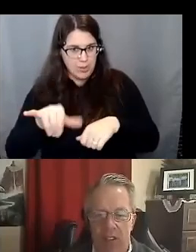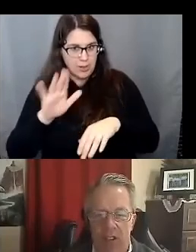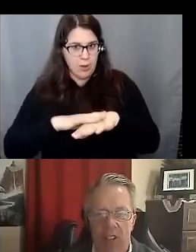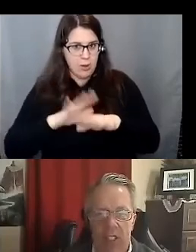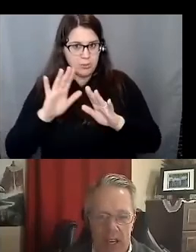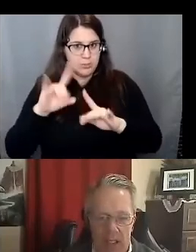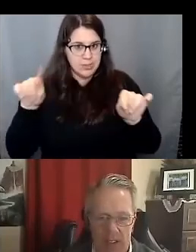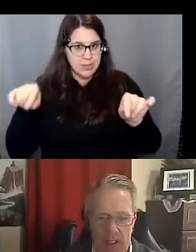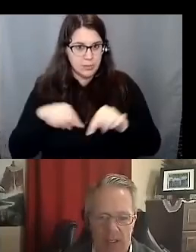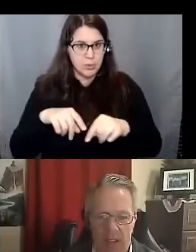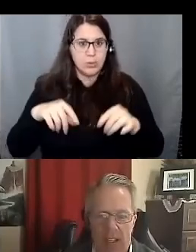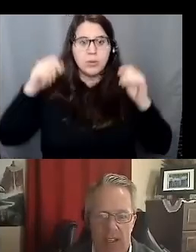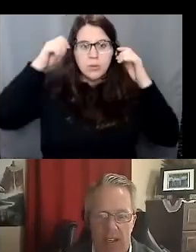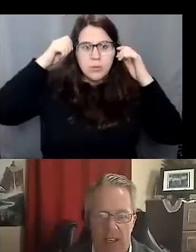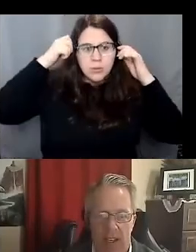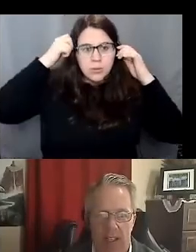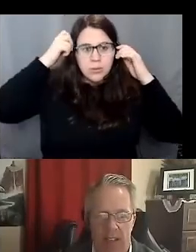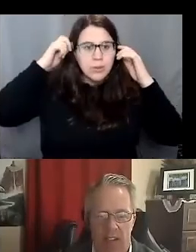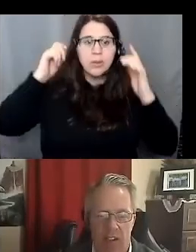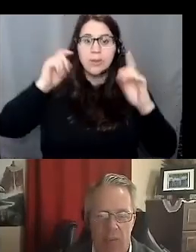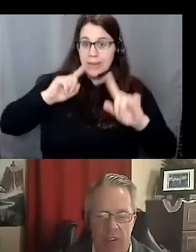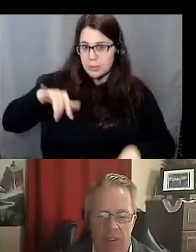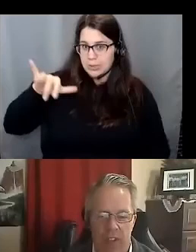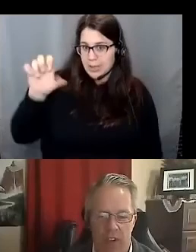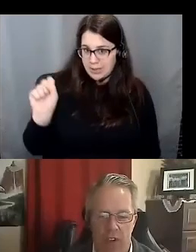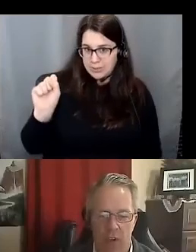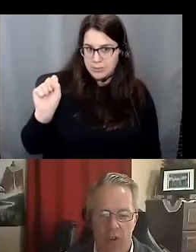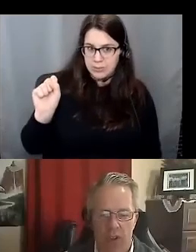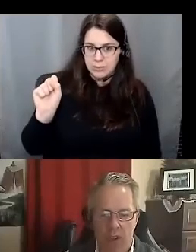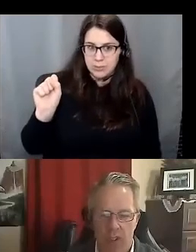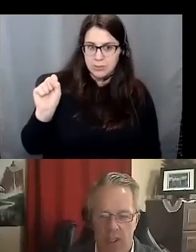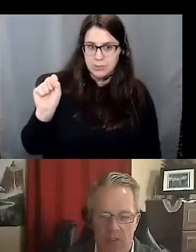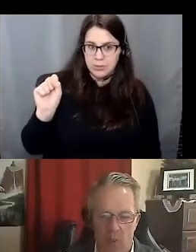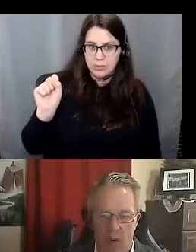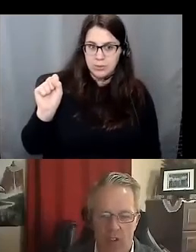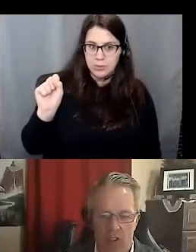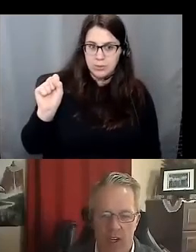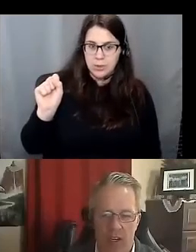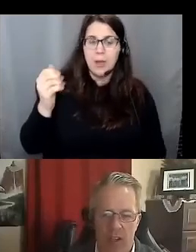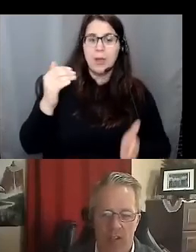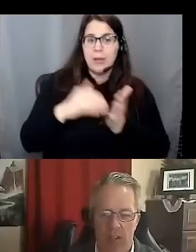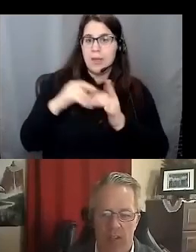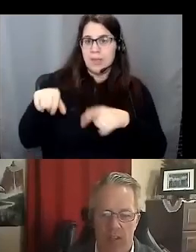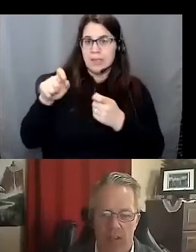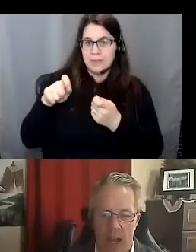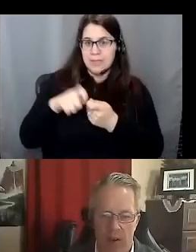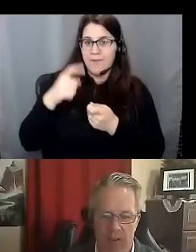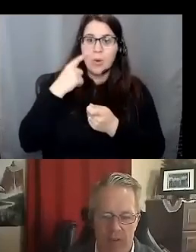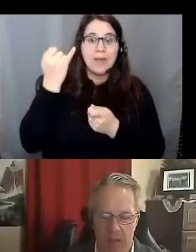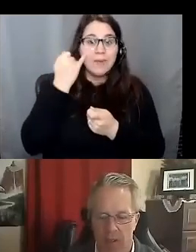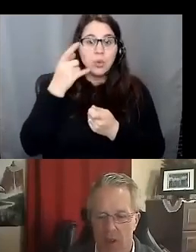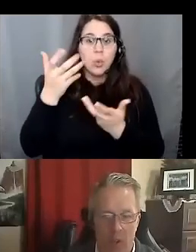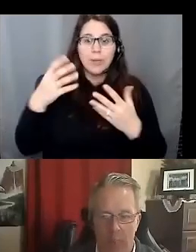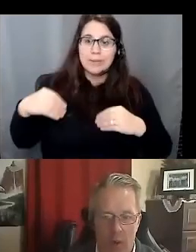The answer is yes. And again, this is specific to if you want to sell out